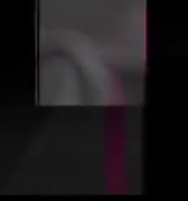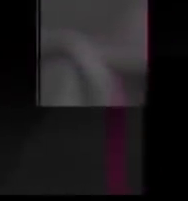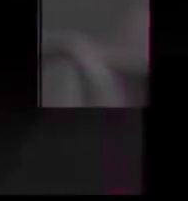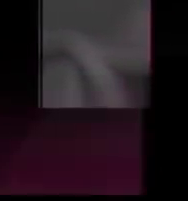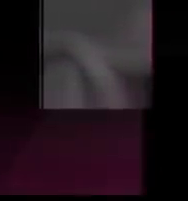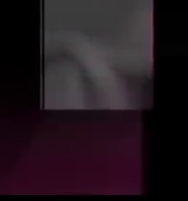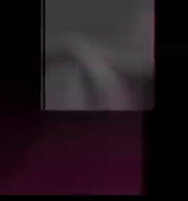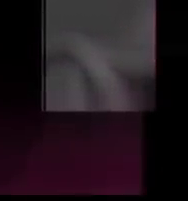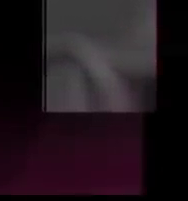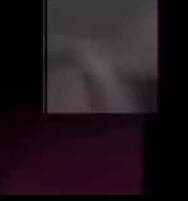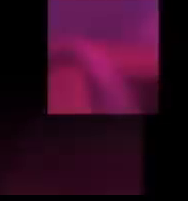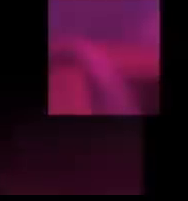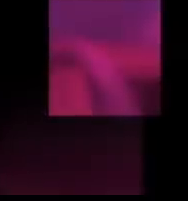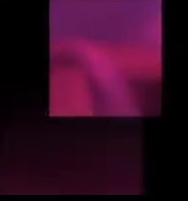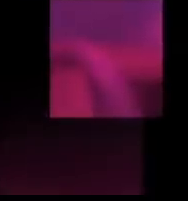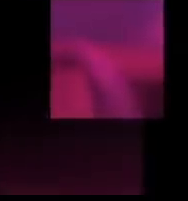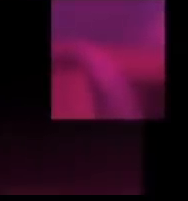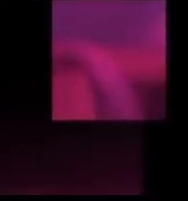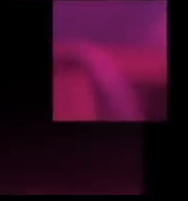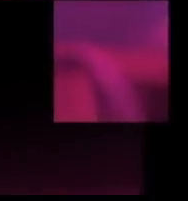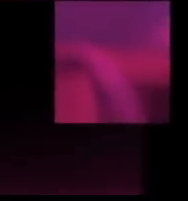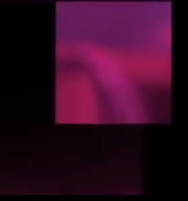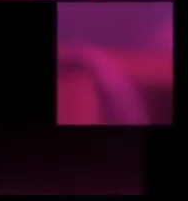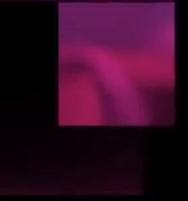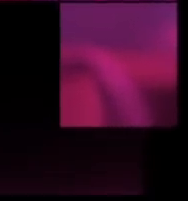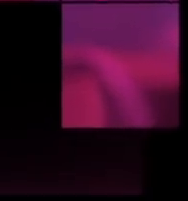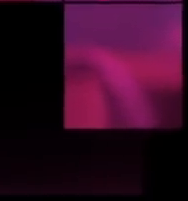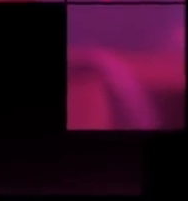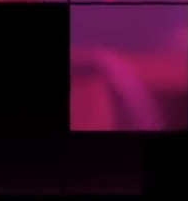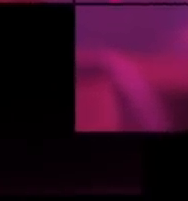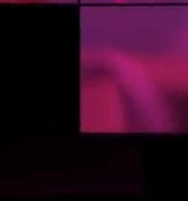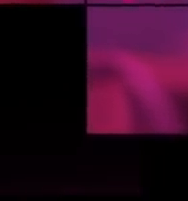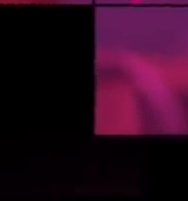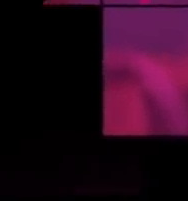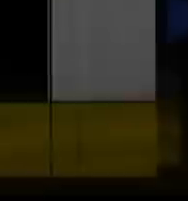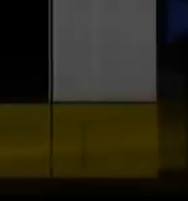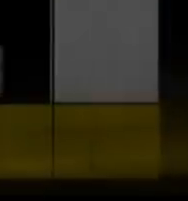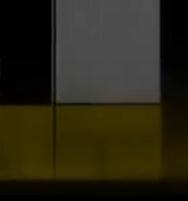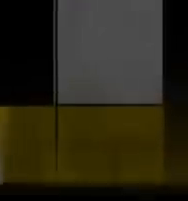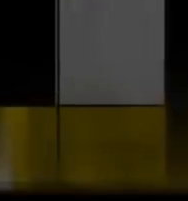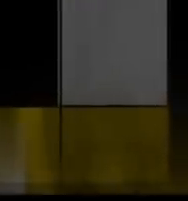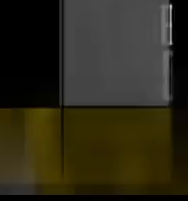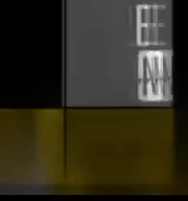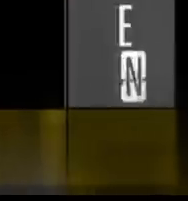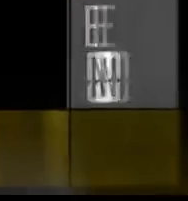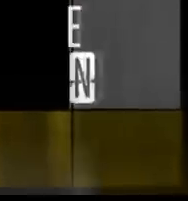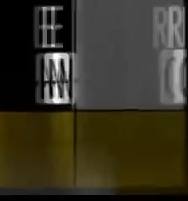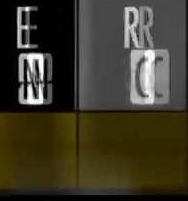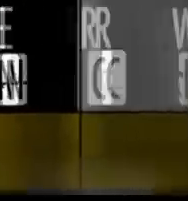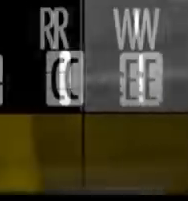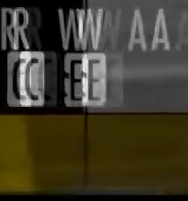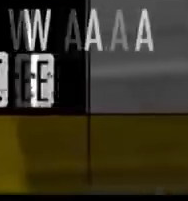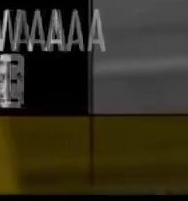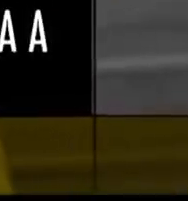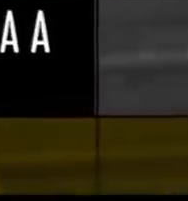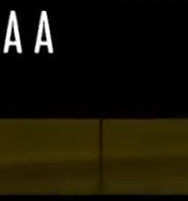and soil. That's the only bit of toil. The seeds you keep, those ones you will